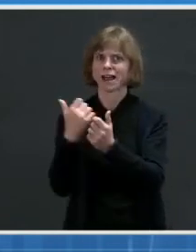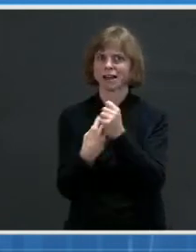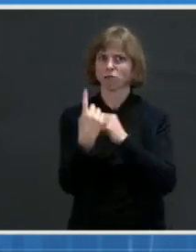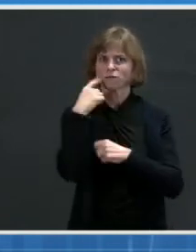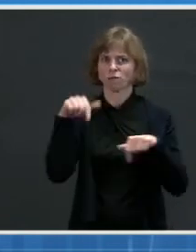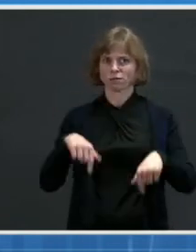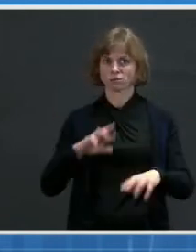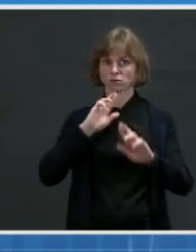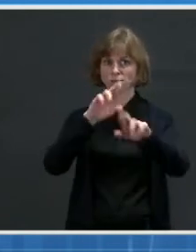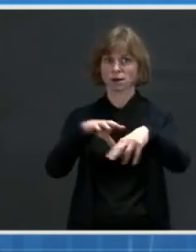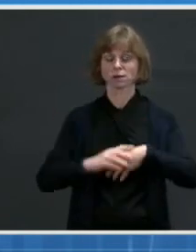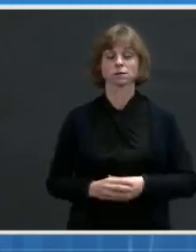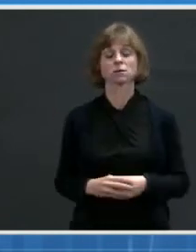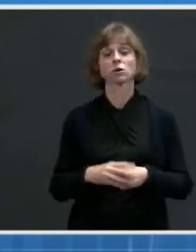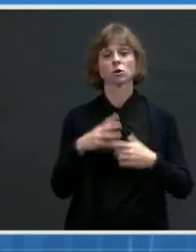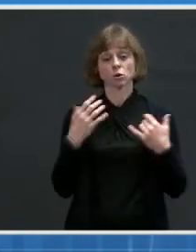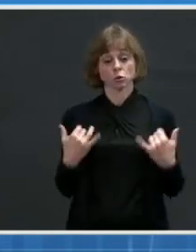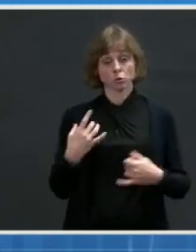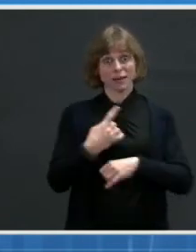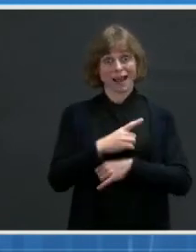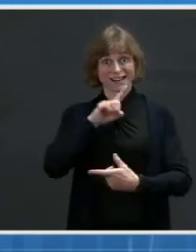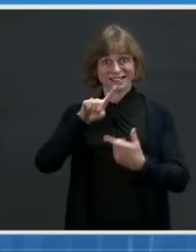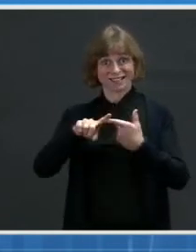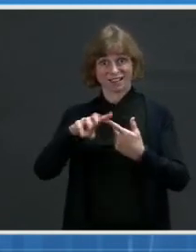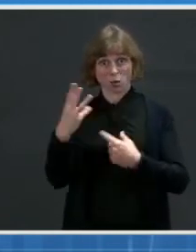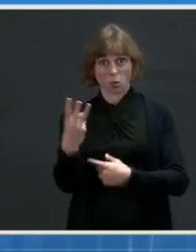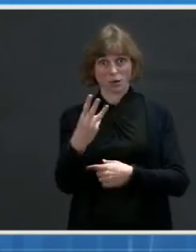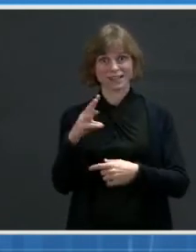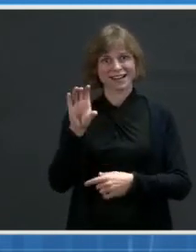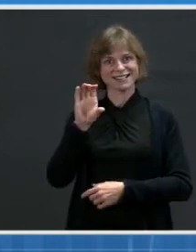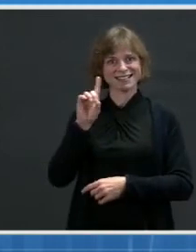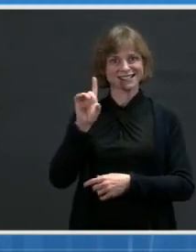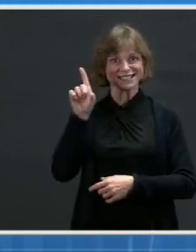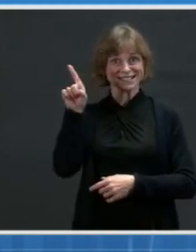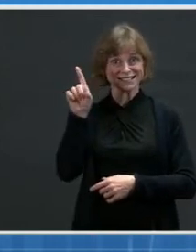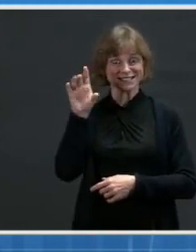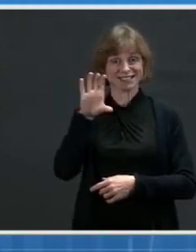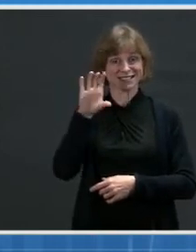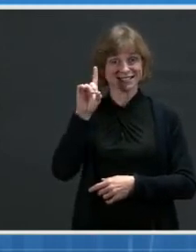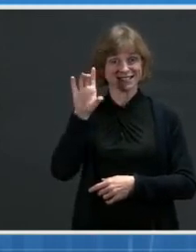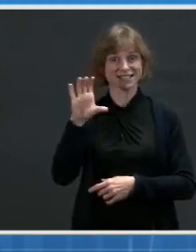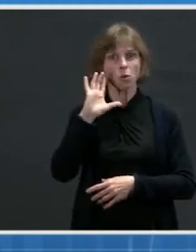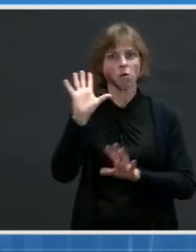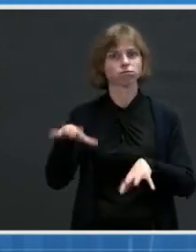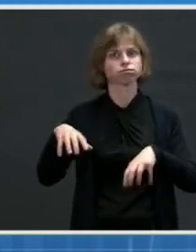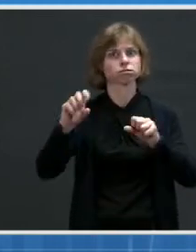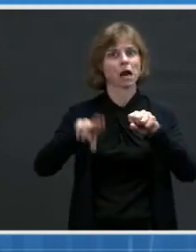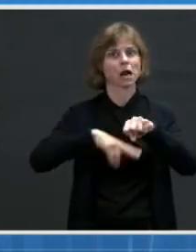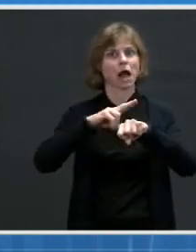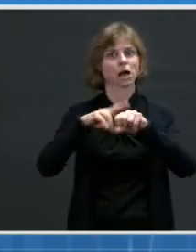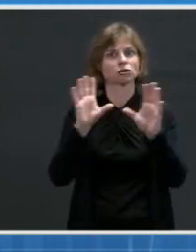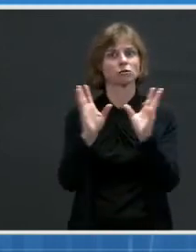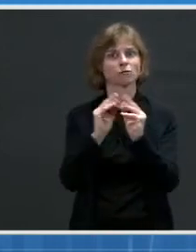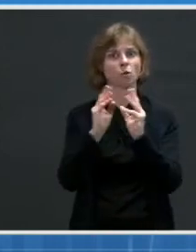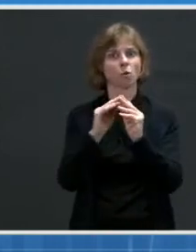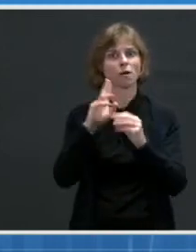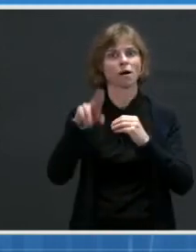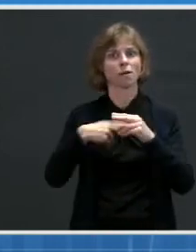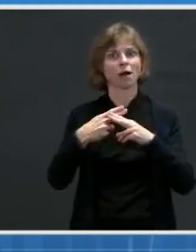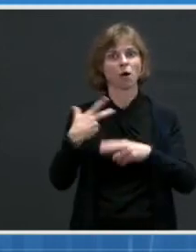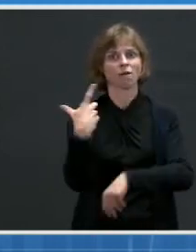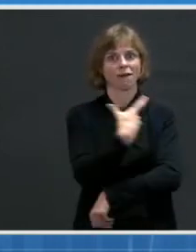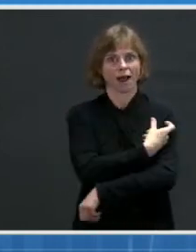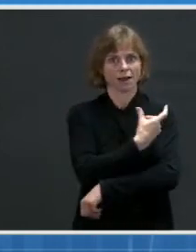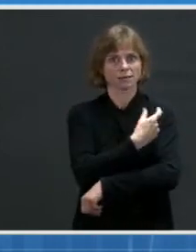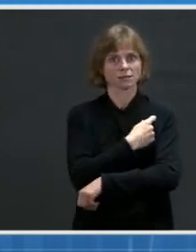beginning today through Wednesday, CDC is hosting a national forum on vaccines where they're bringing